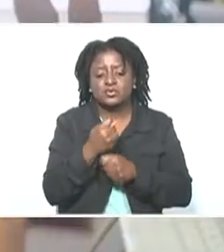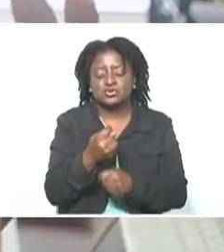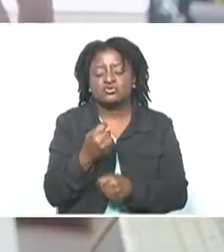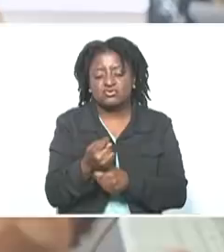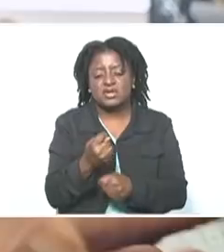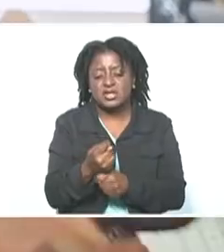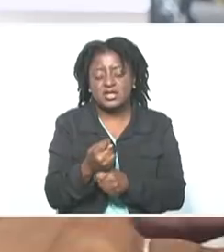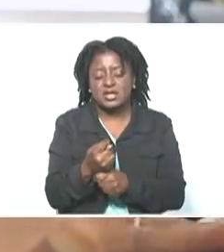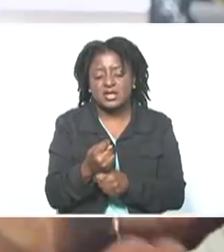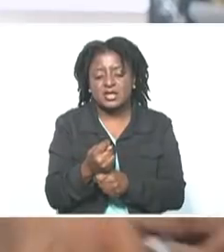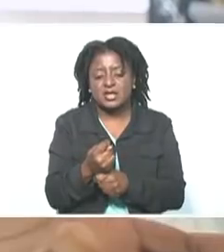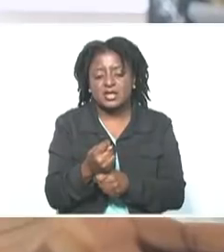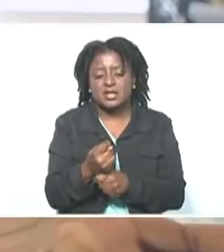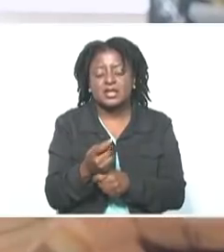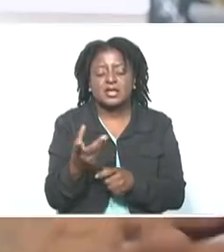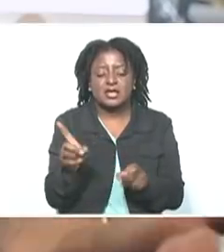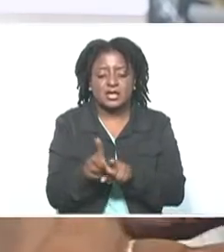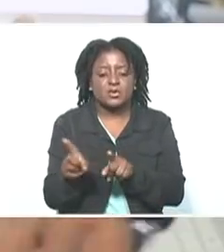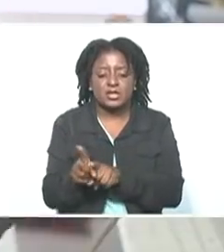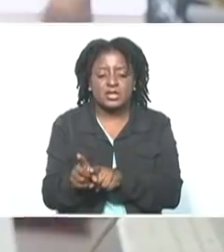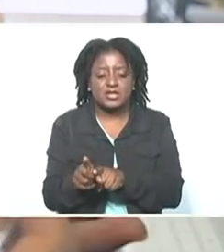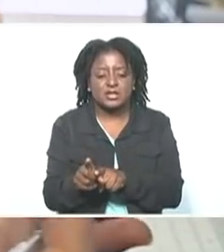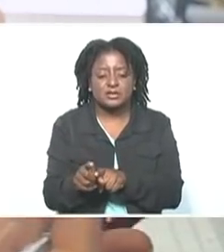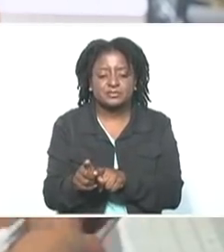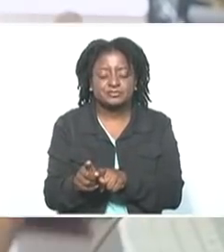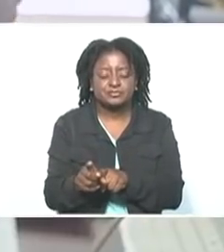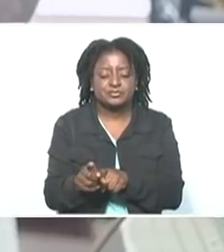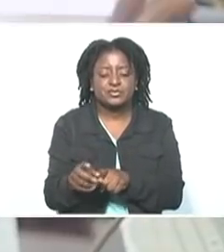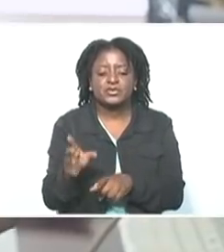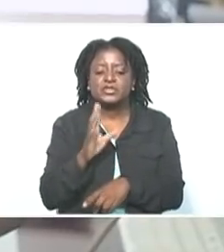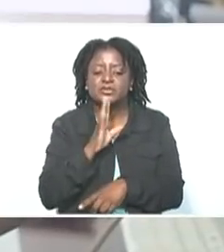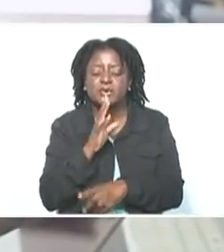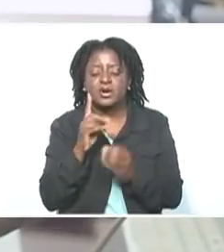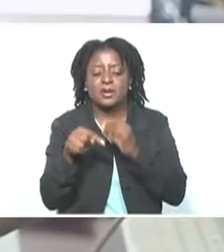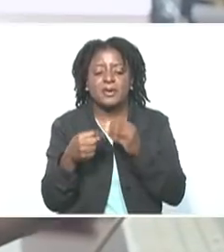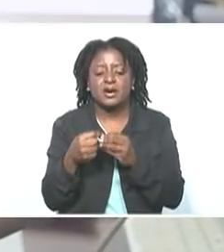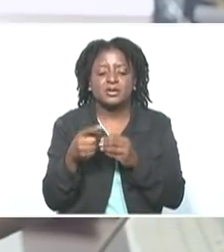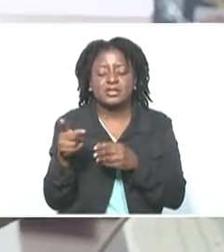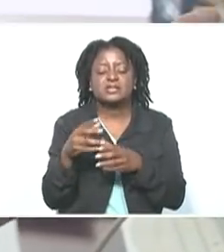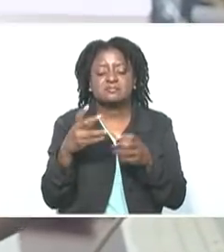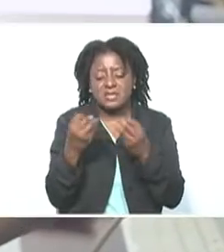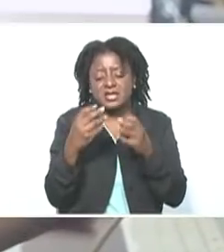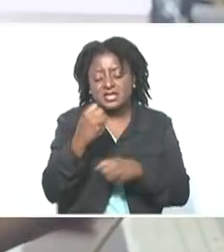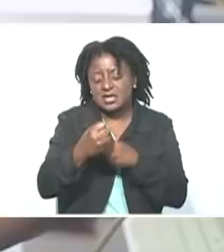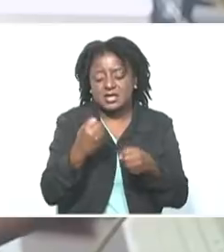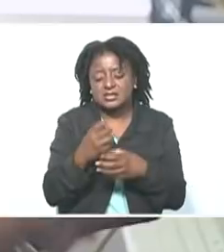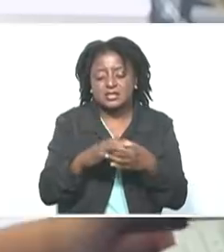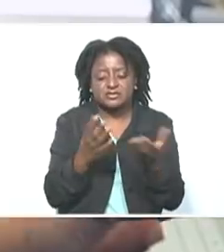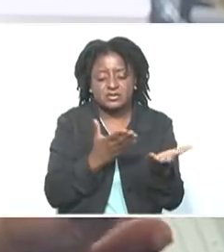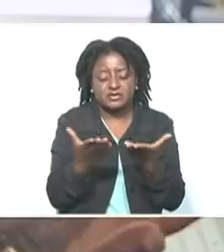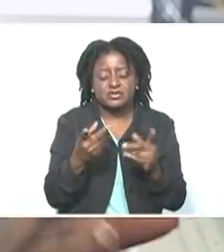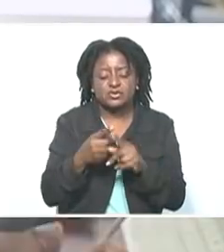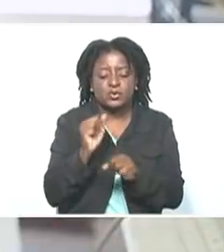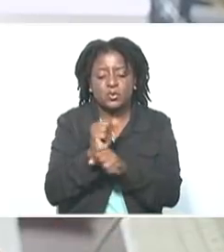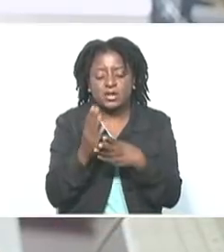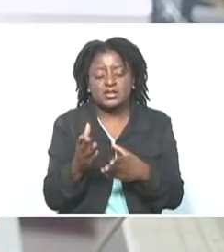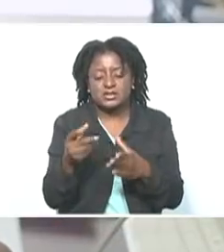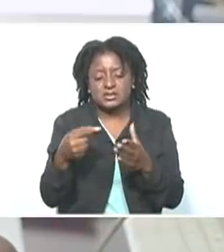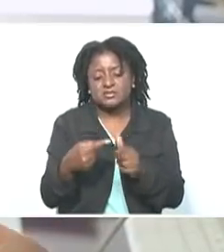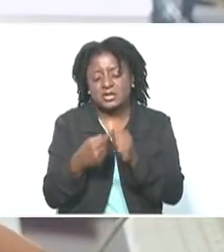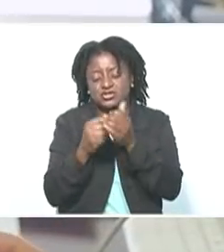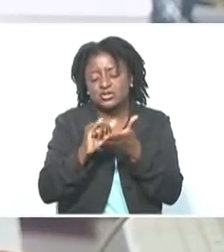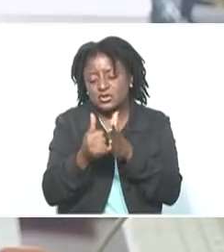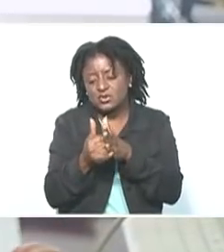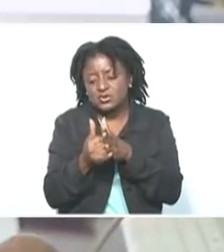Manager Sharon Albury lauds Archer for his many years of service to workers, especially those here at